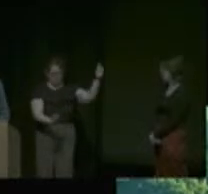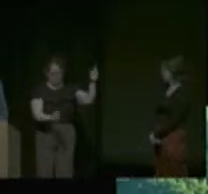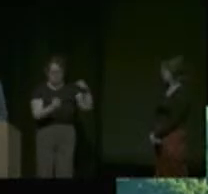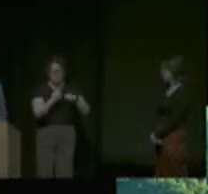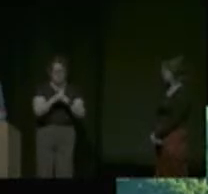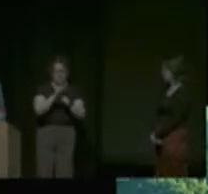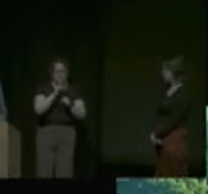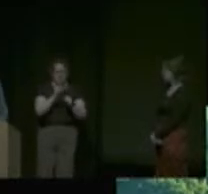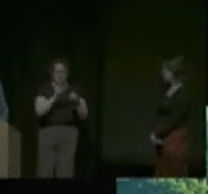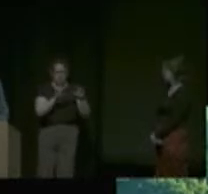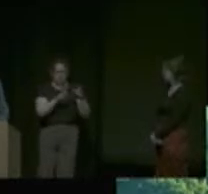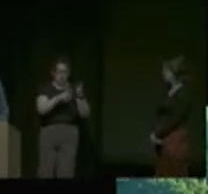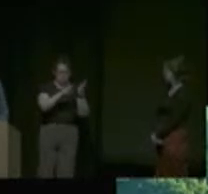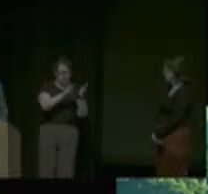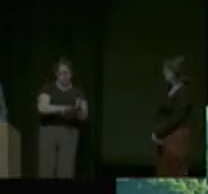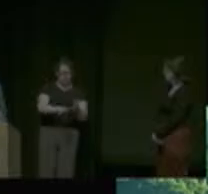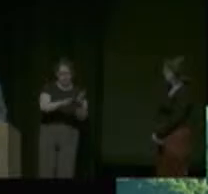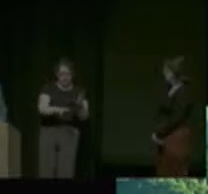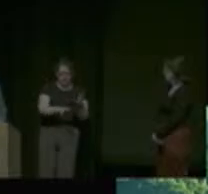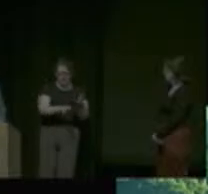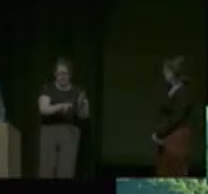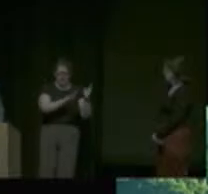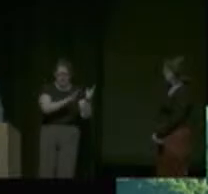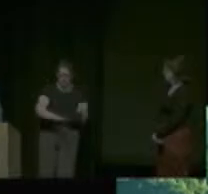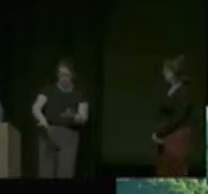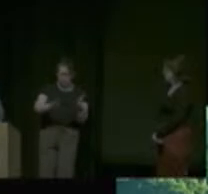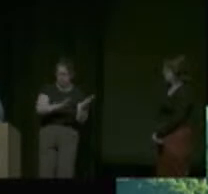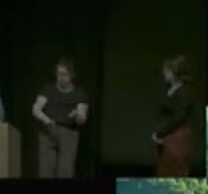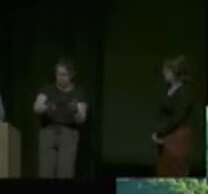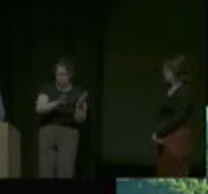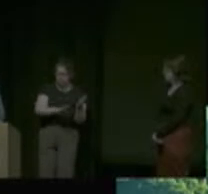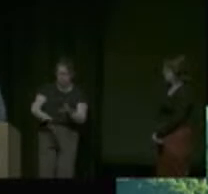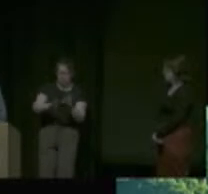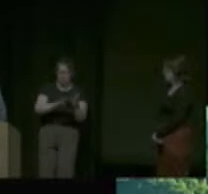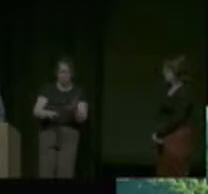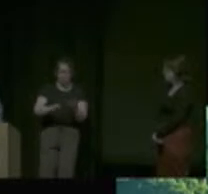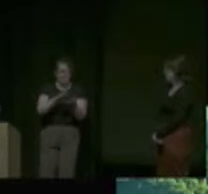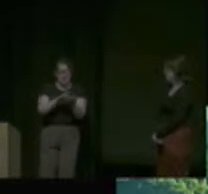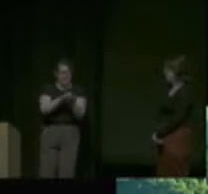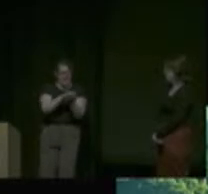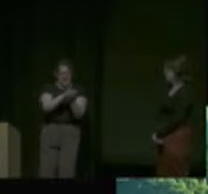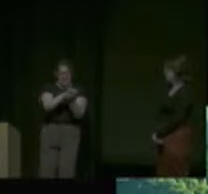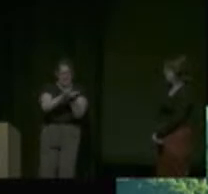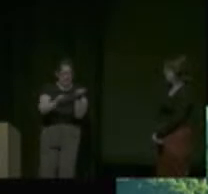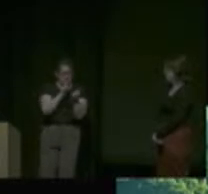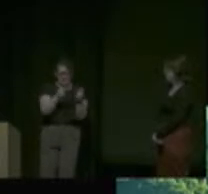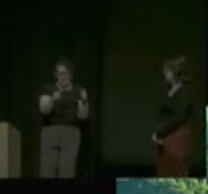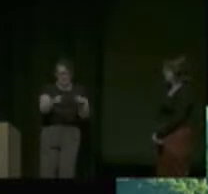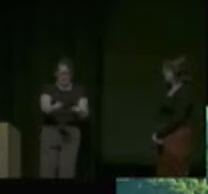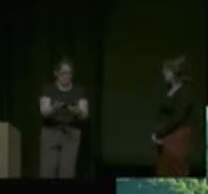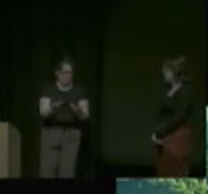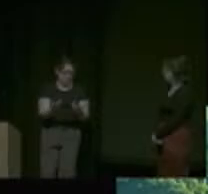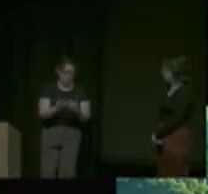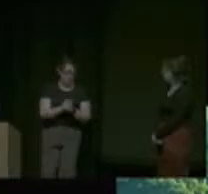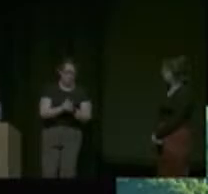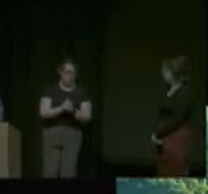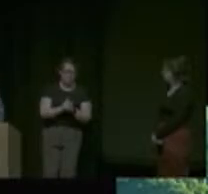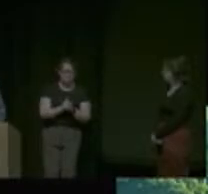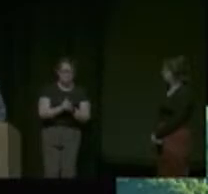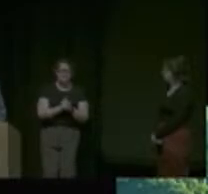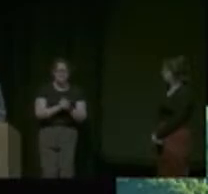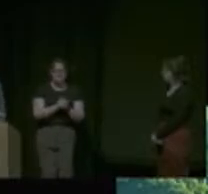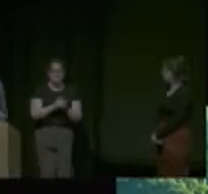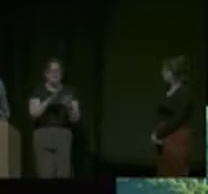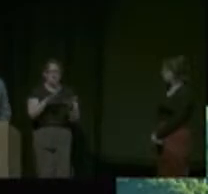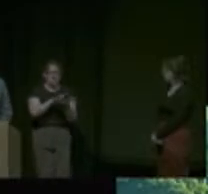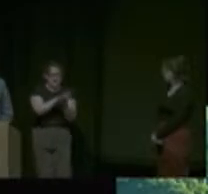sure the drainage stays positive and flows, make sure erosion isn't an issue. So there's some erosion